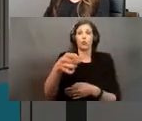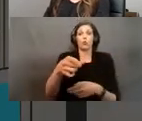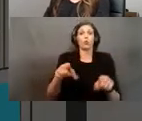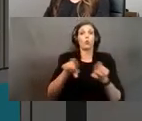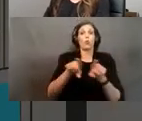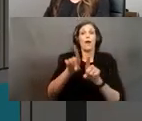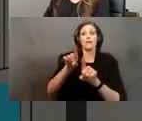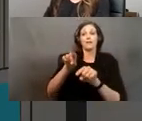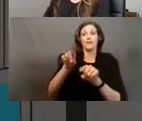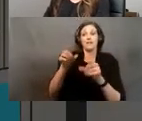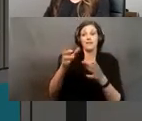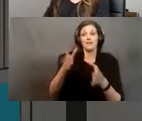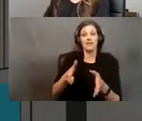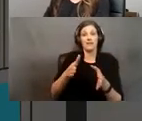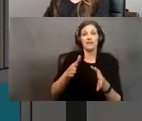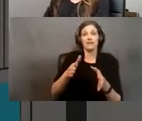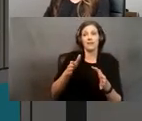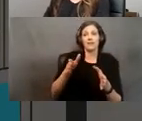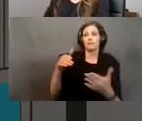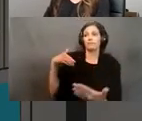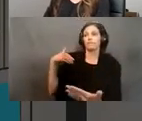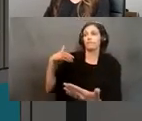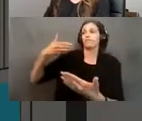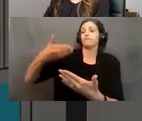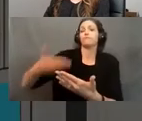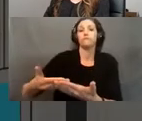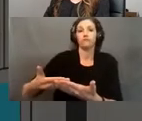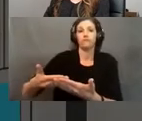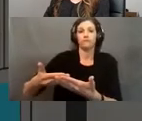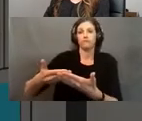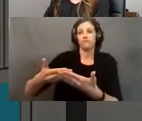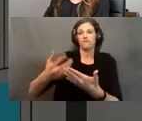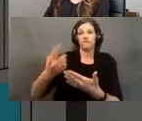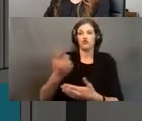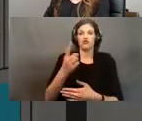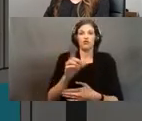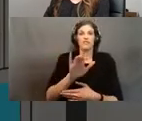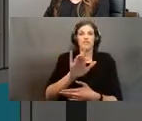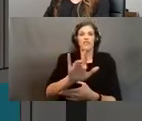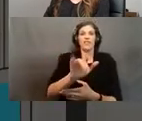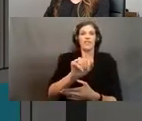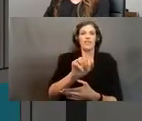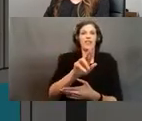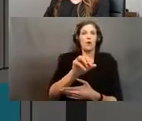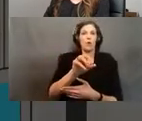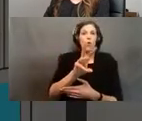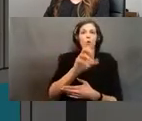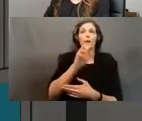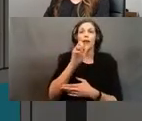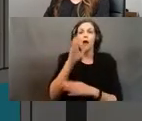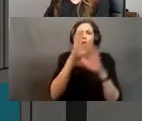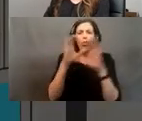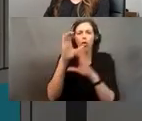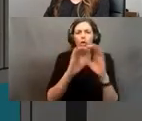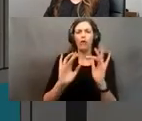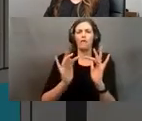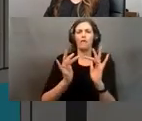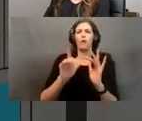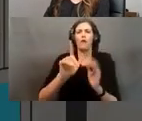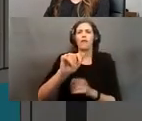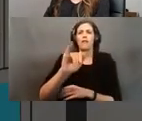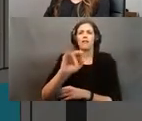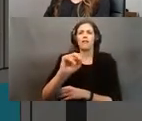go there by virtue of hitting an arrow, not looking for a URL. Rachel.